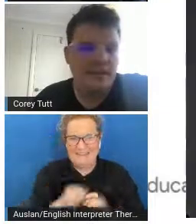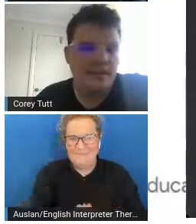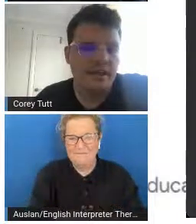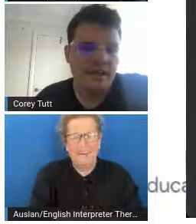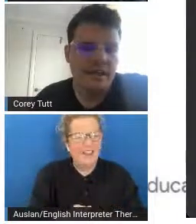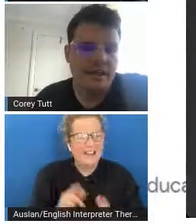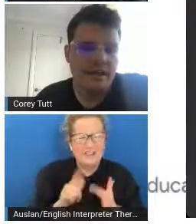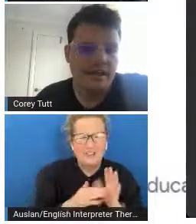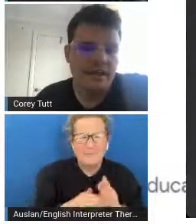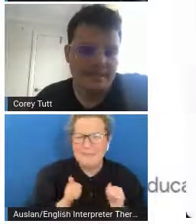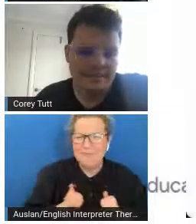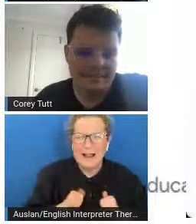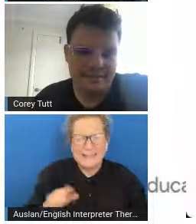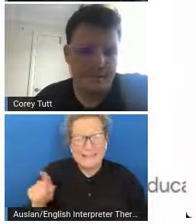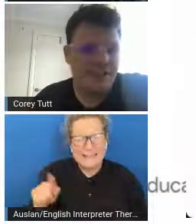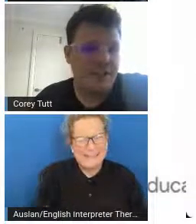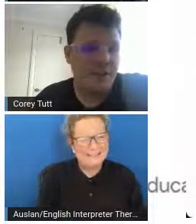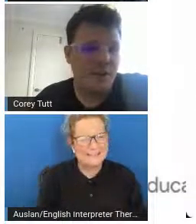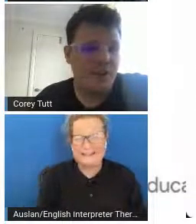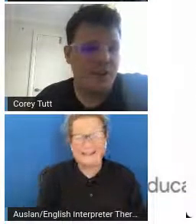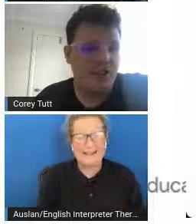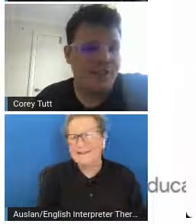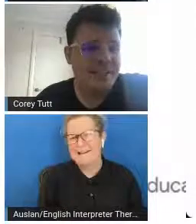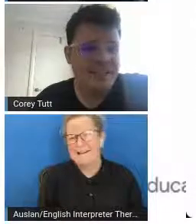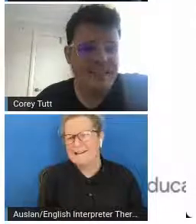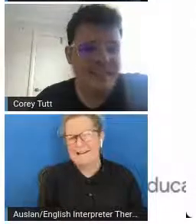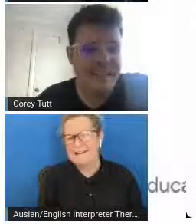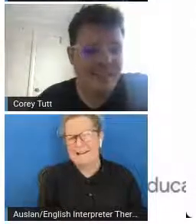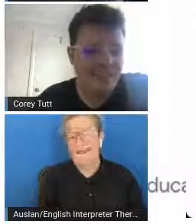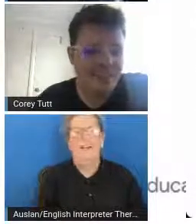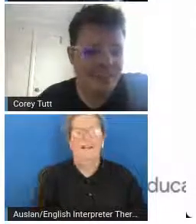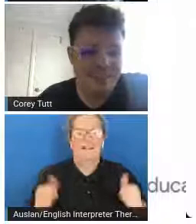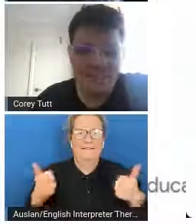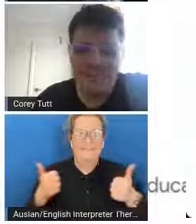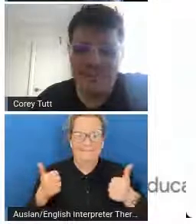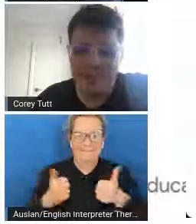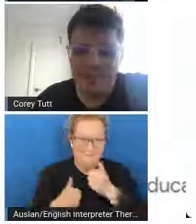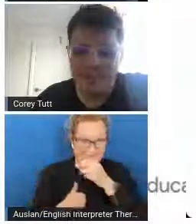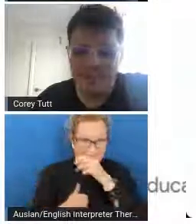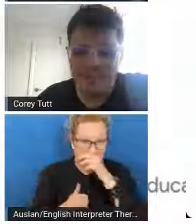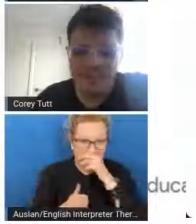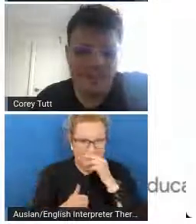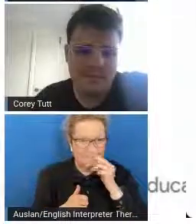this. Let's do this. Yeah. Just confirming my 20